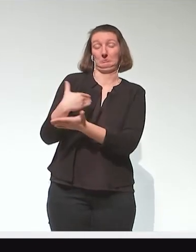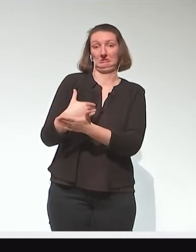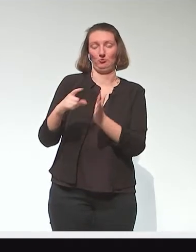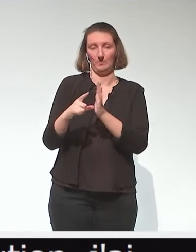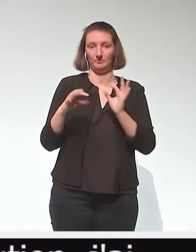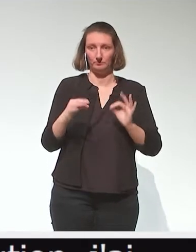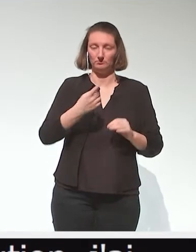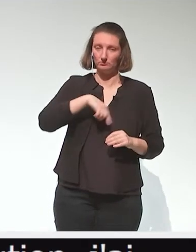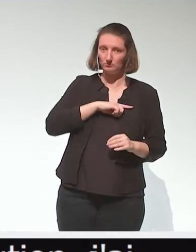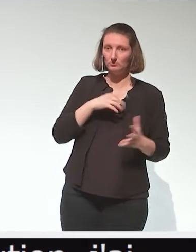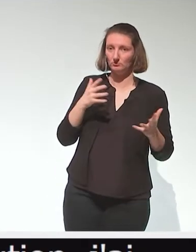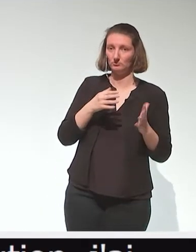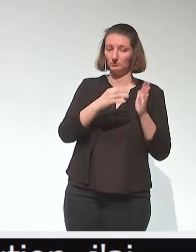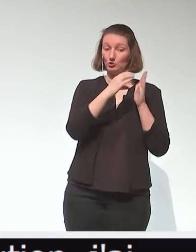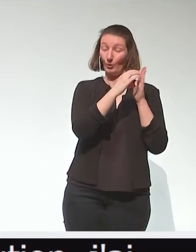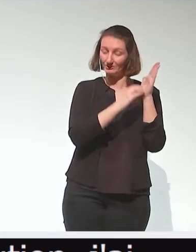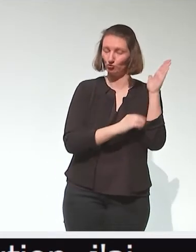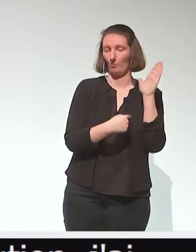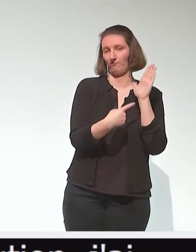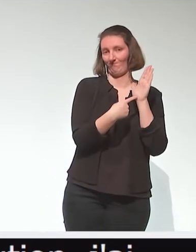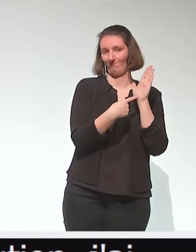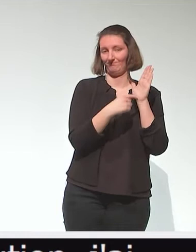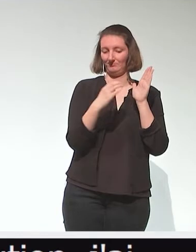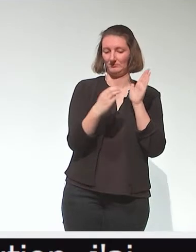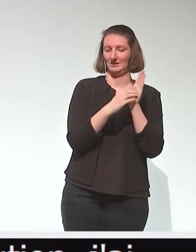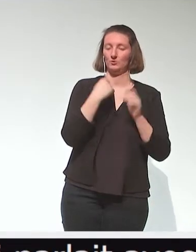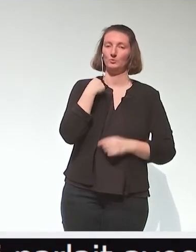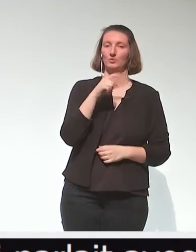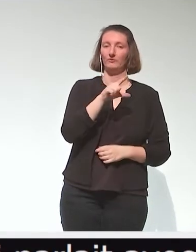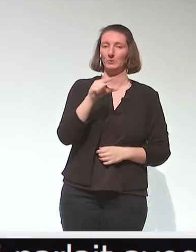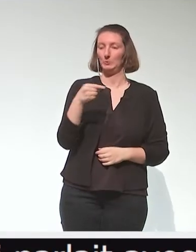that what is written in the bitter letter of the law, Article